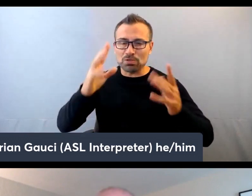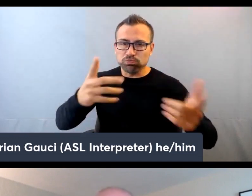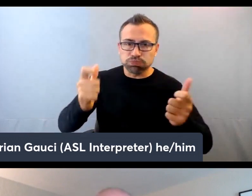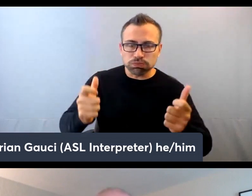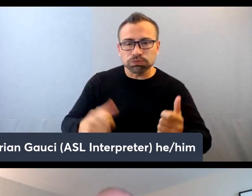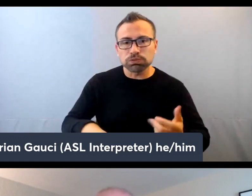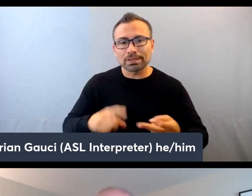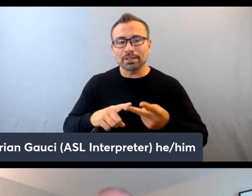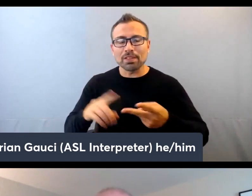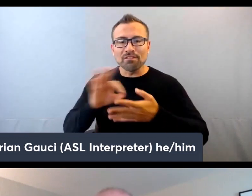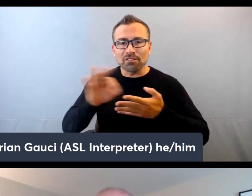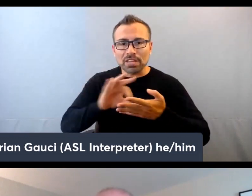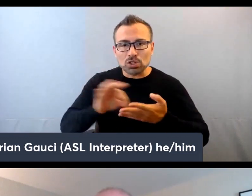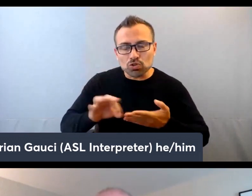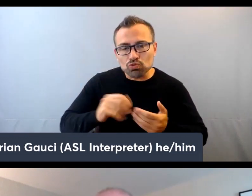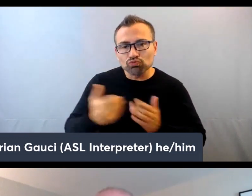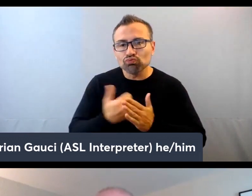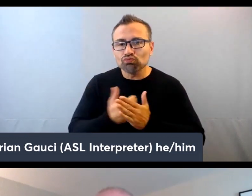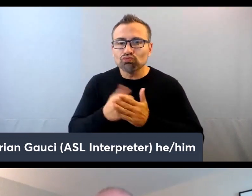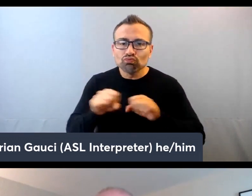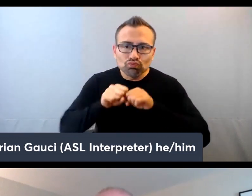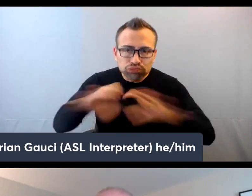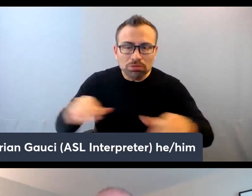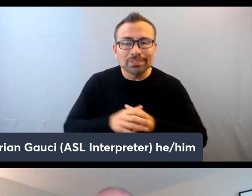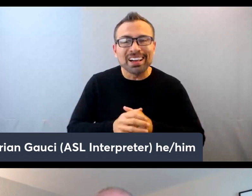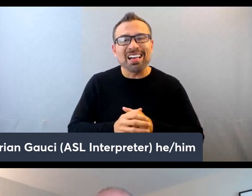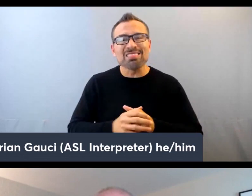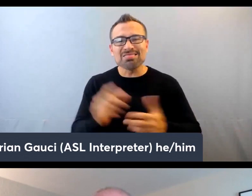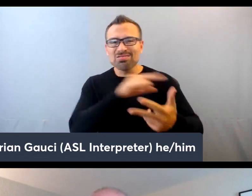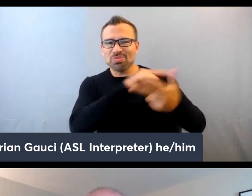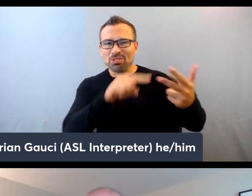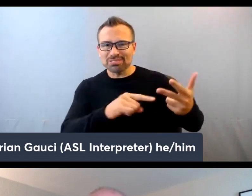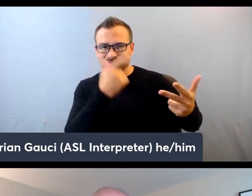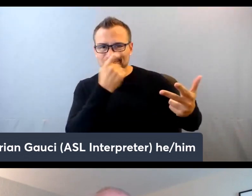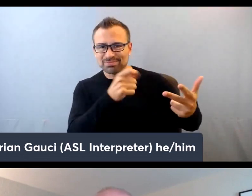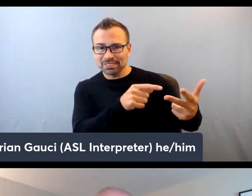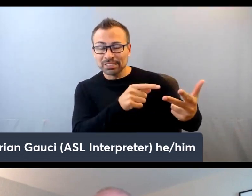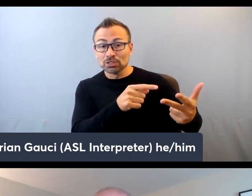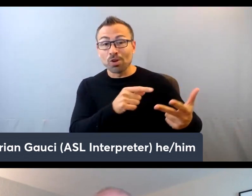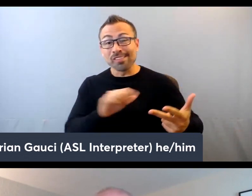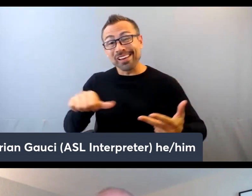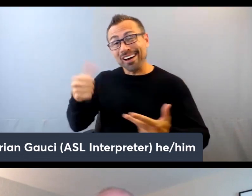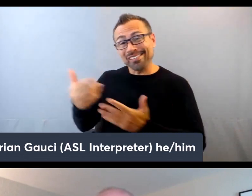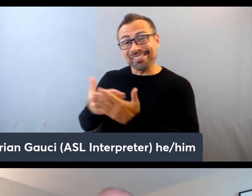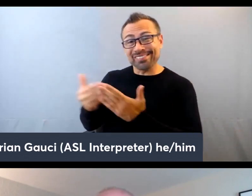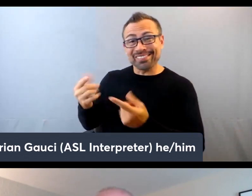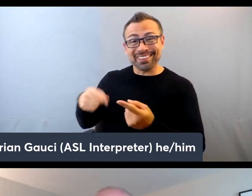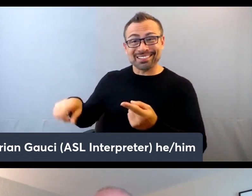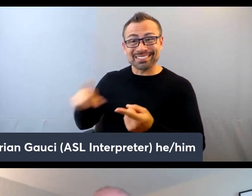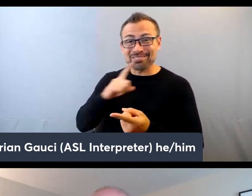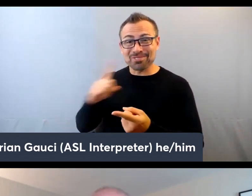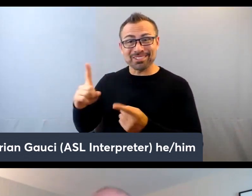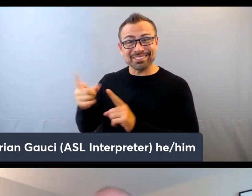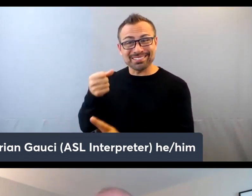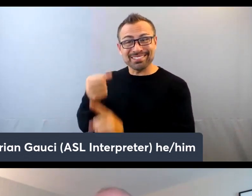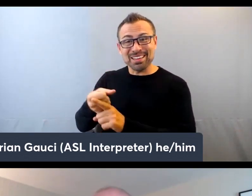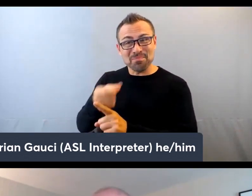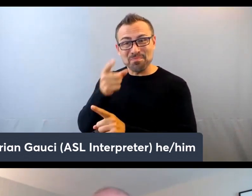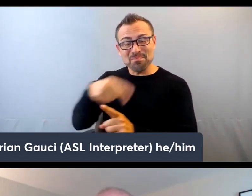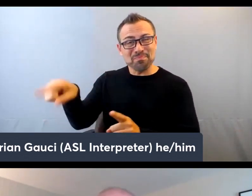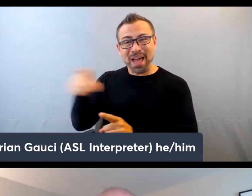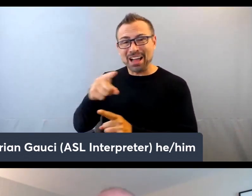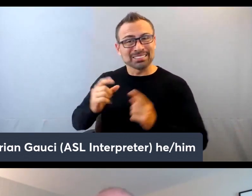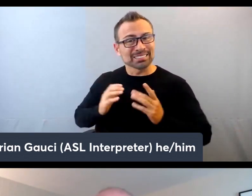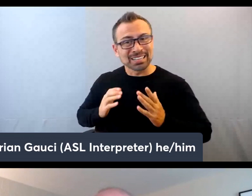stuff. That's what your customers care about. So let AWS take all that sort of stuff that isn't delivering direct business value and take